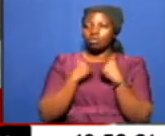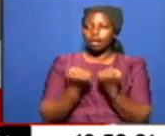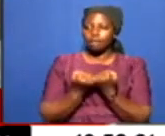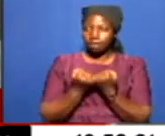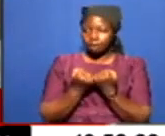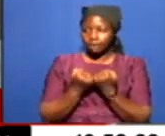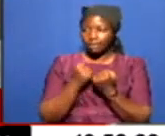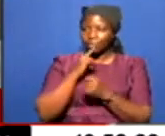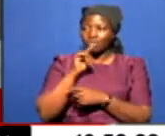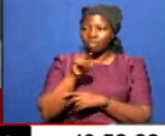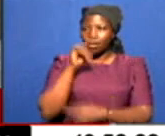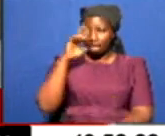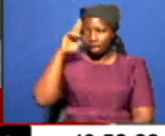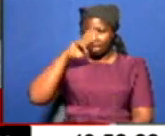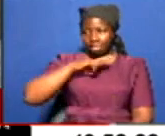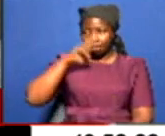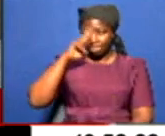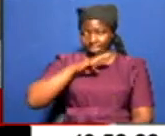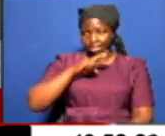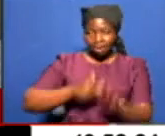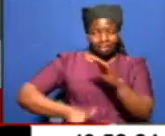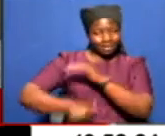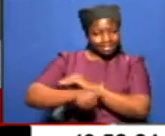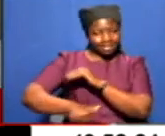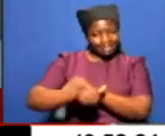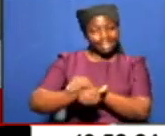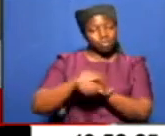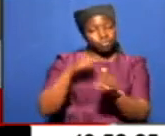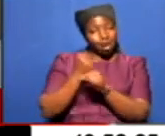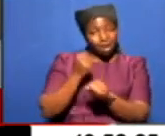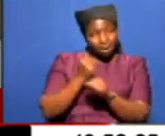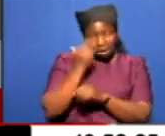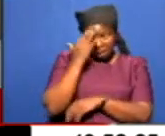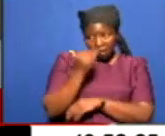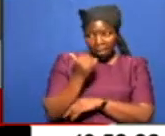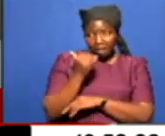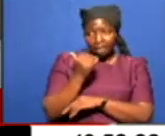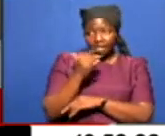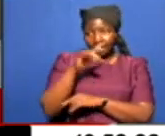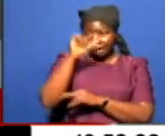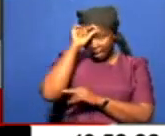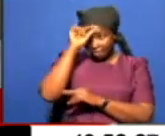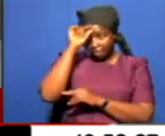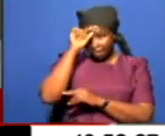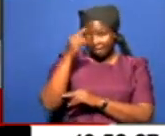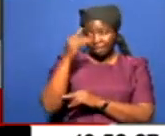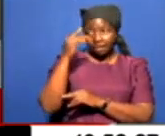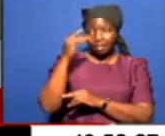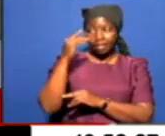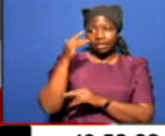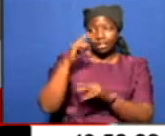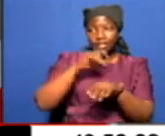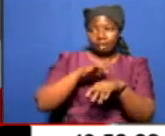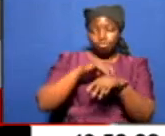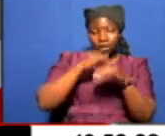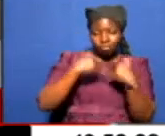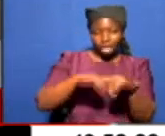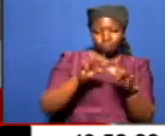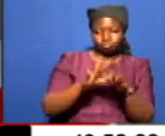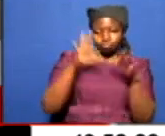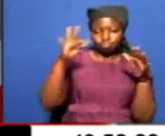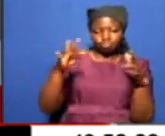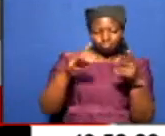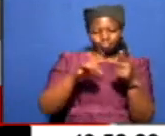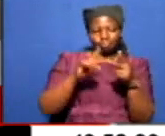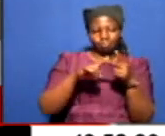is a risky affair. It is a dangerous and risky affair because, mm-hmm. as government, as we are disengaging, de-radicalizing